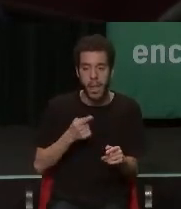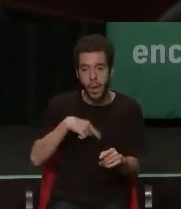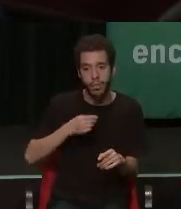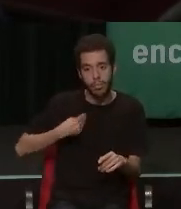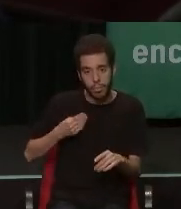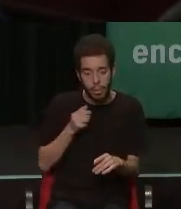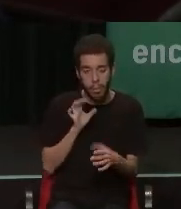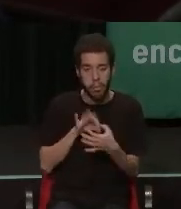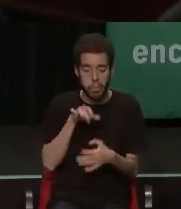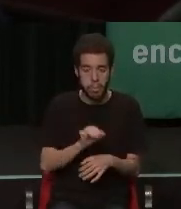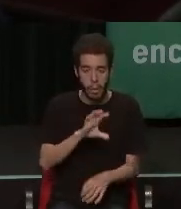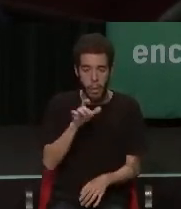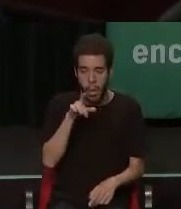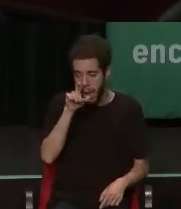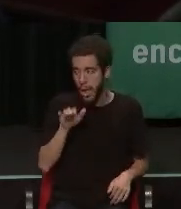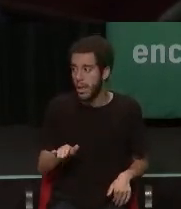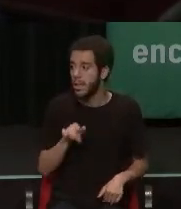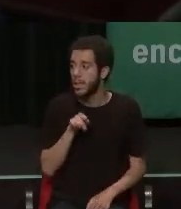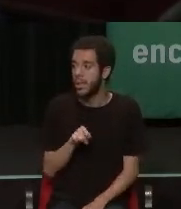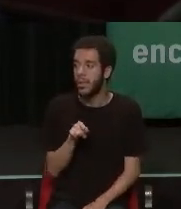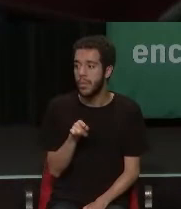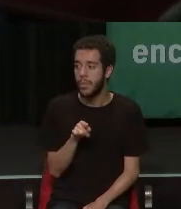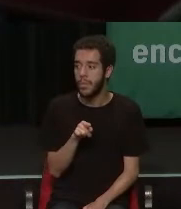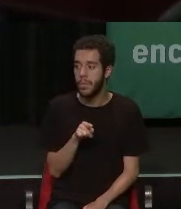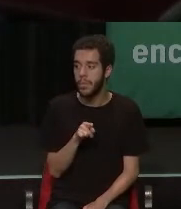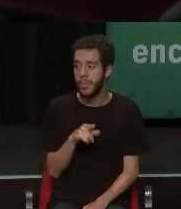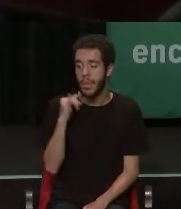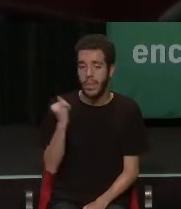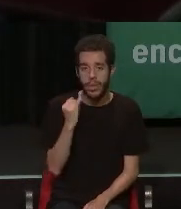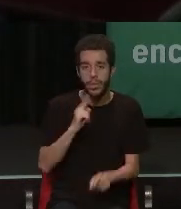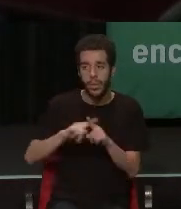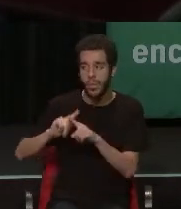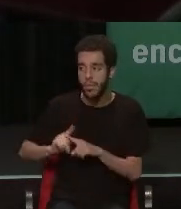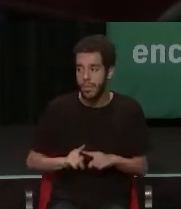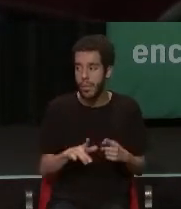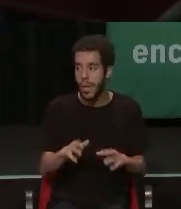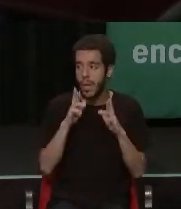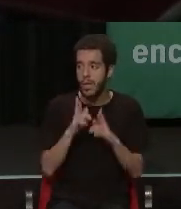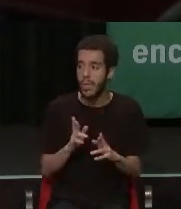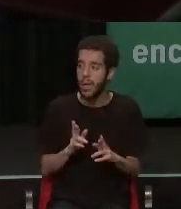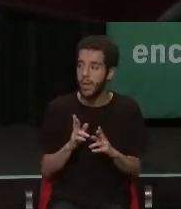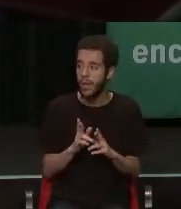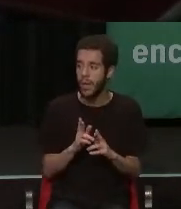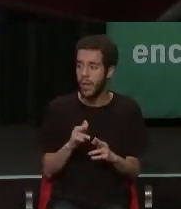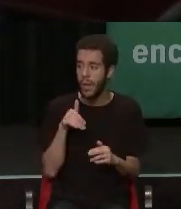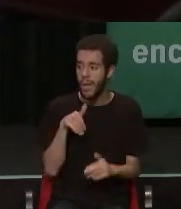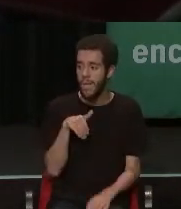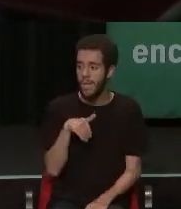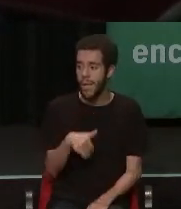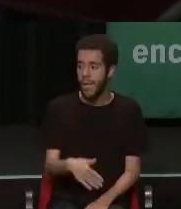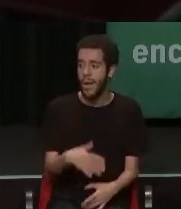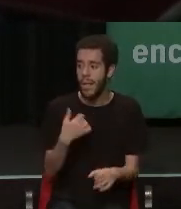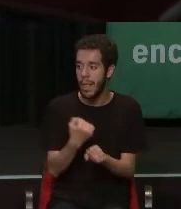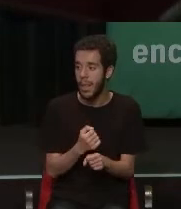we did in Egypt in cooperation with different institutes that I hope, like NYU, New York University,